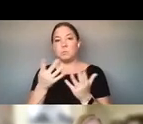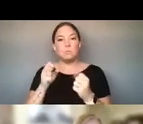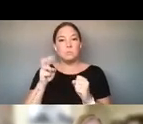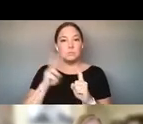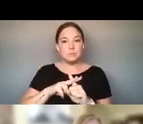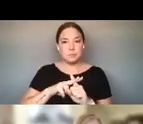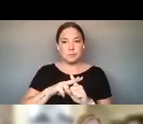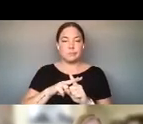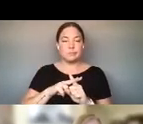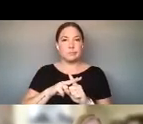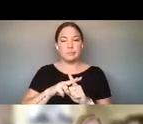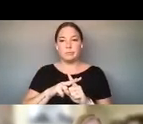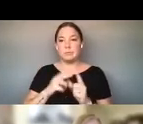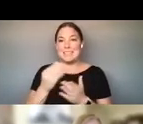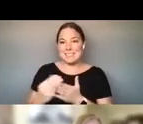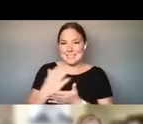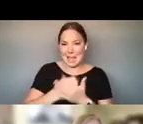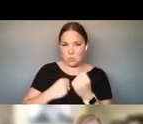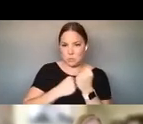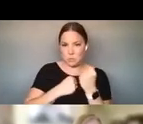salary support.